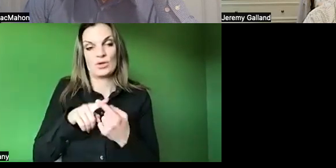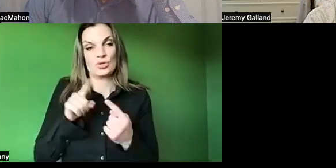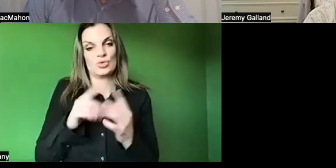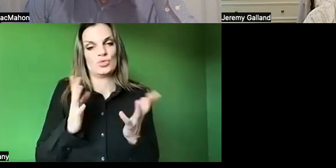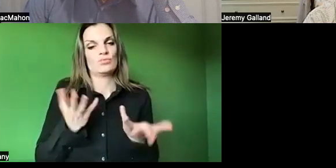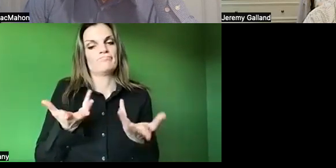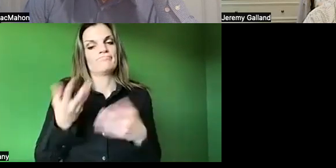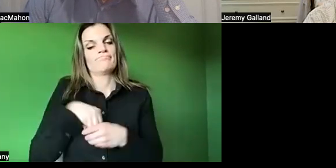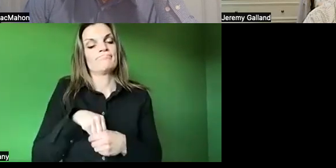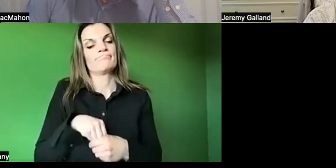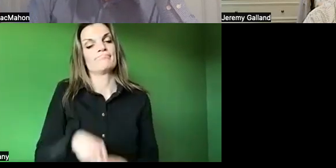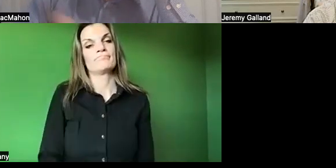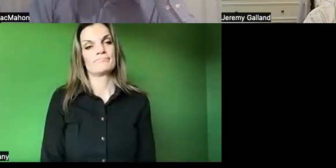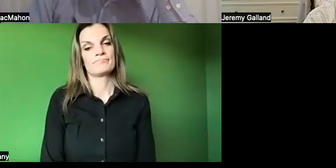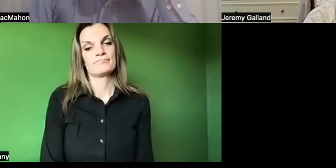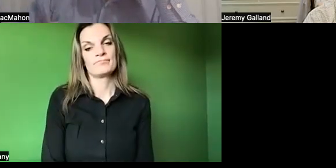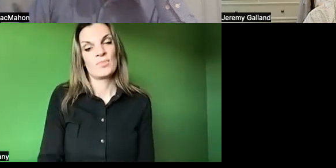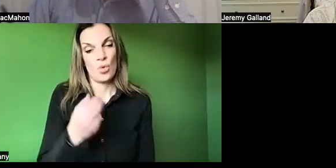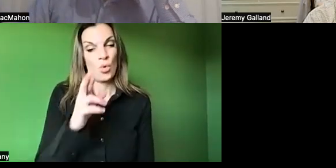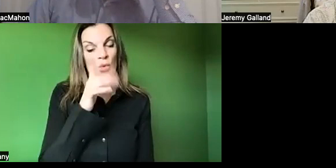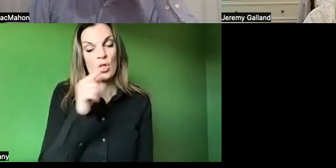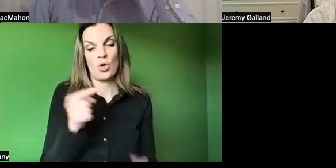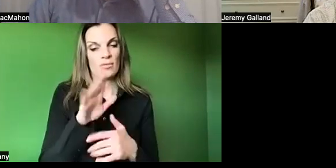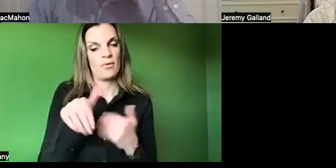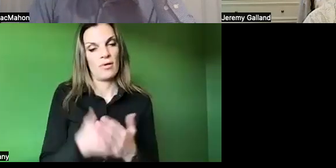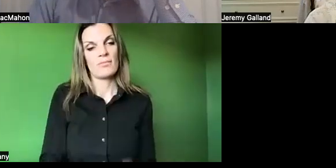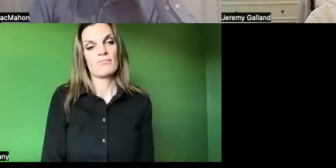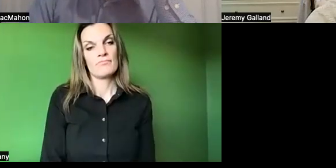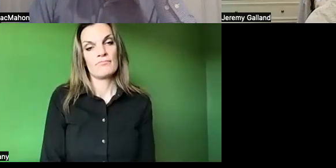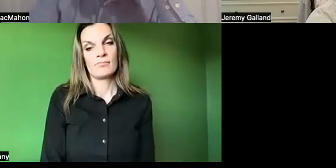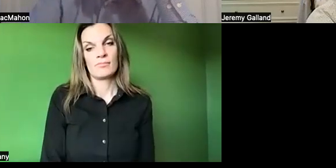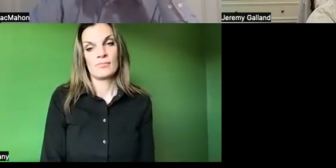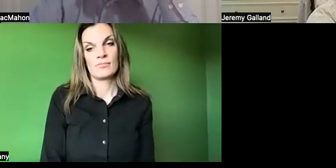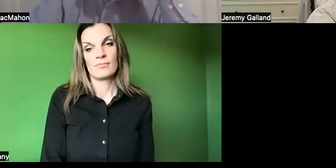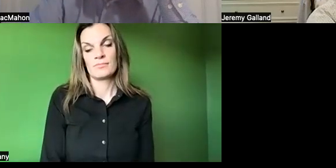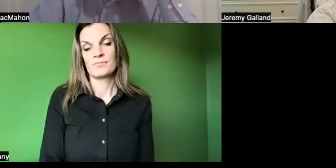together, or we all suffer. Thank you very much. Kai?